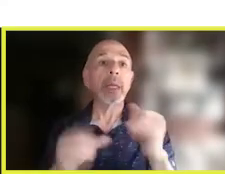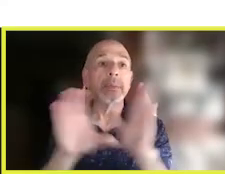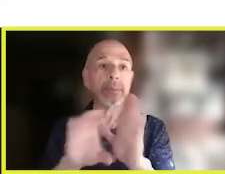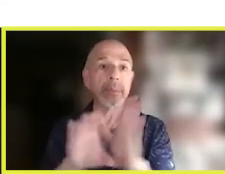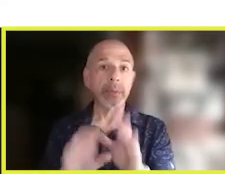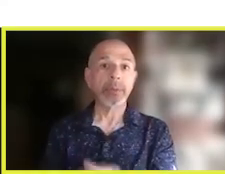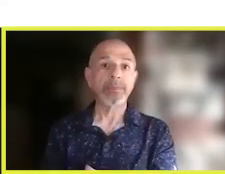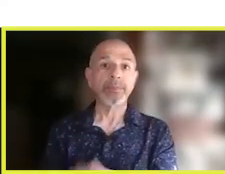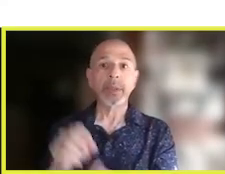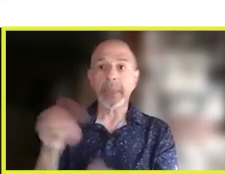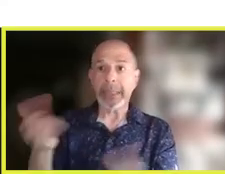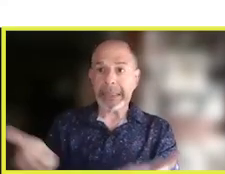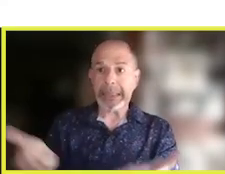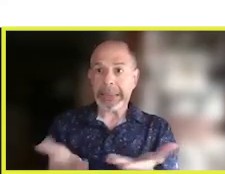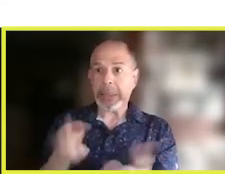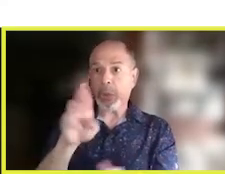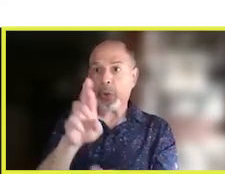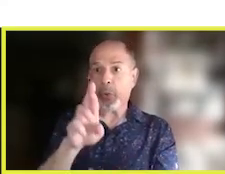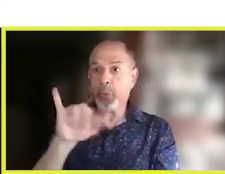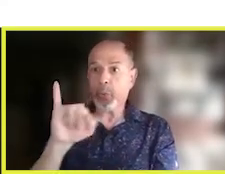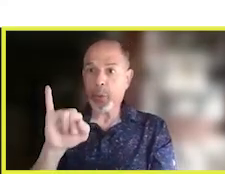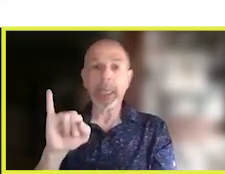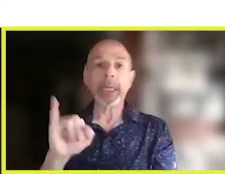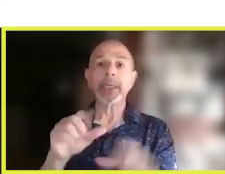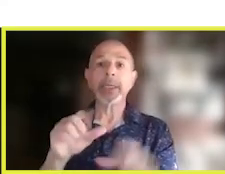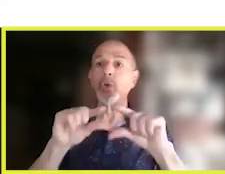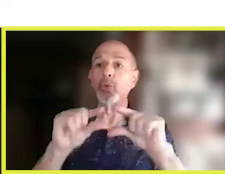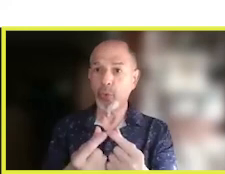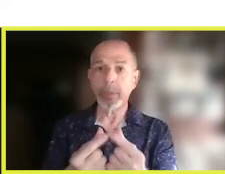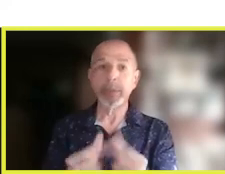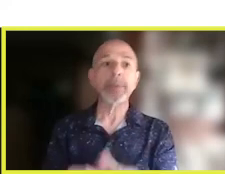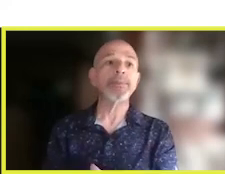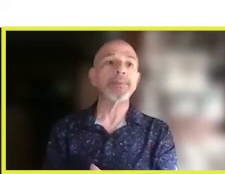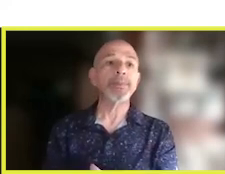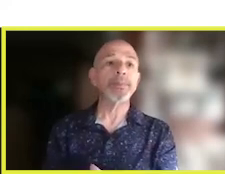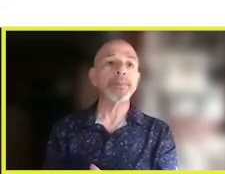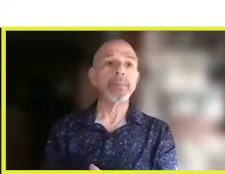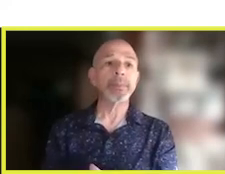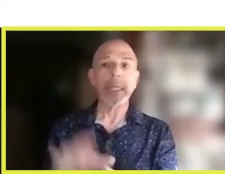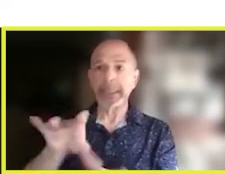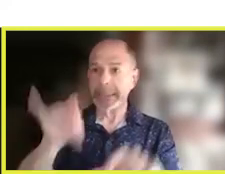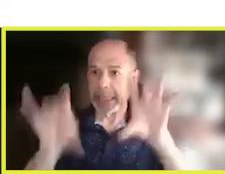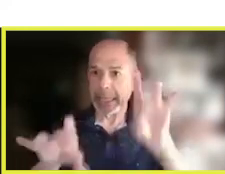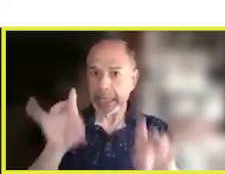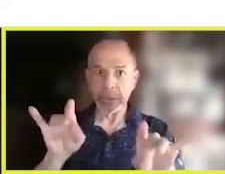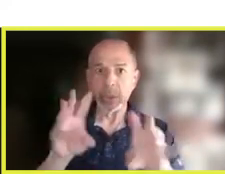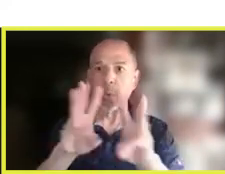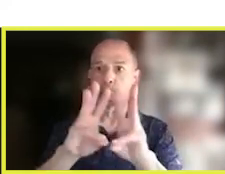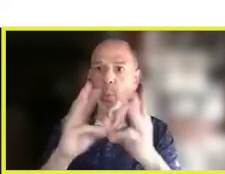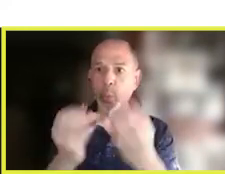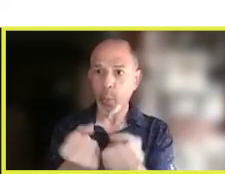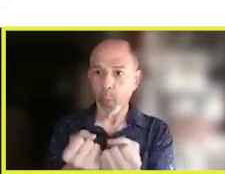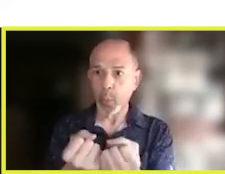Rhode Island called the Selection and Retention Work Group. This group works on ideas to help